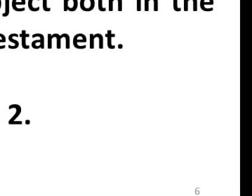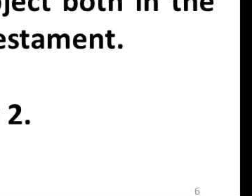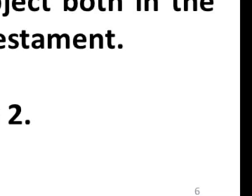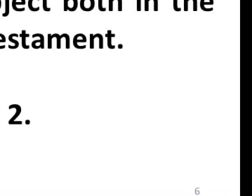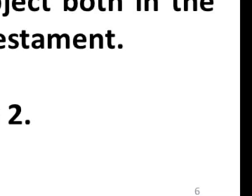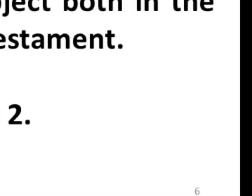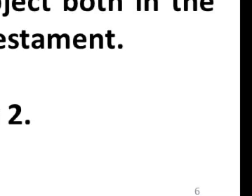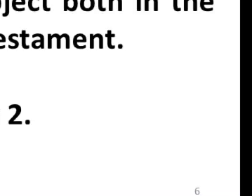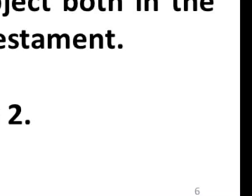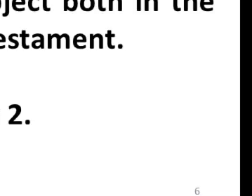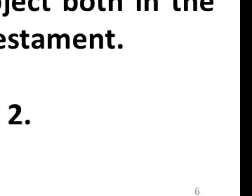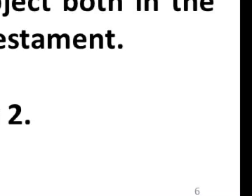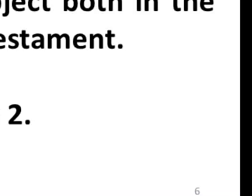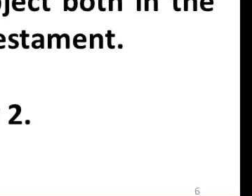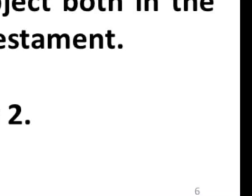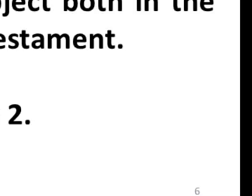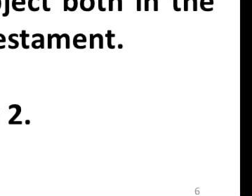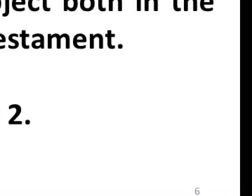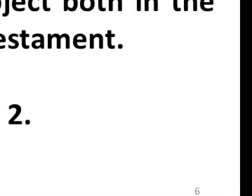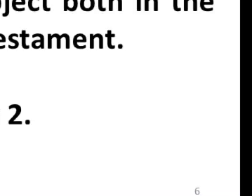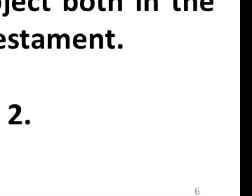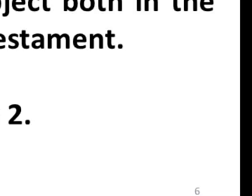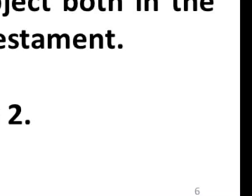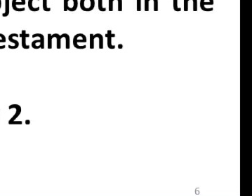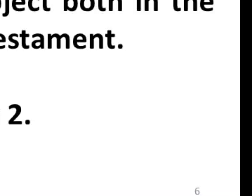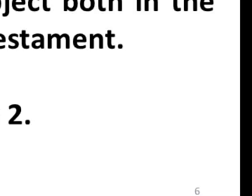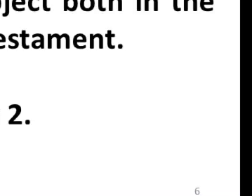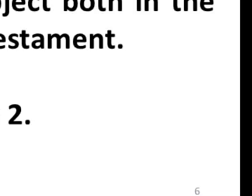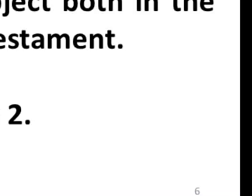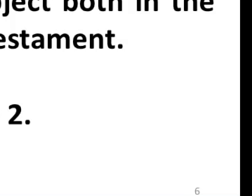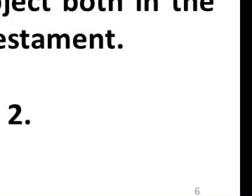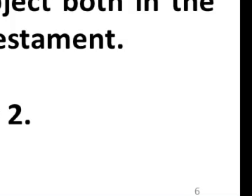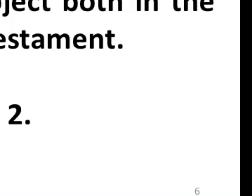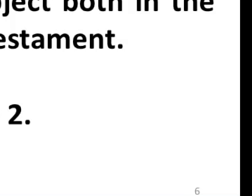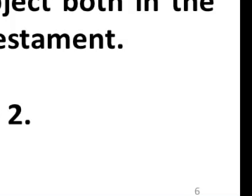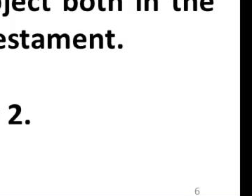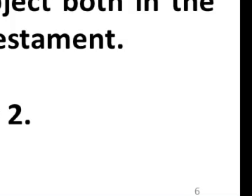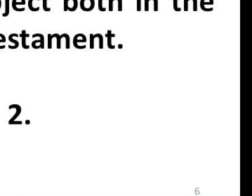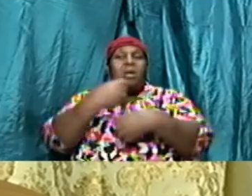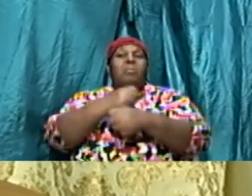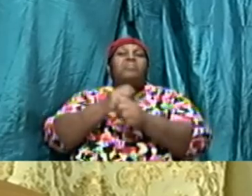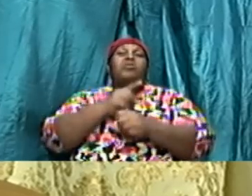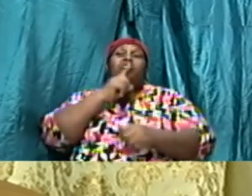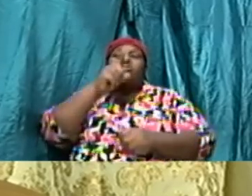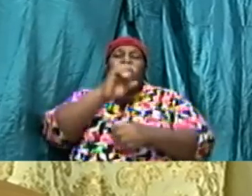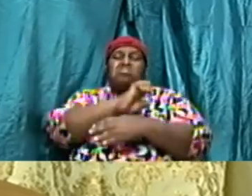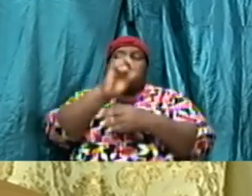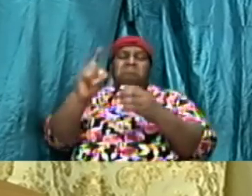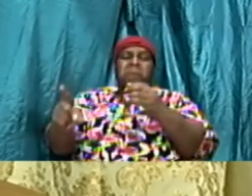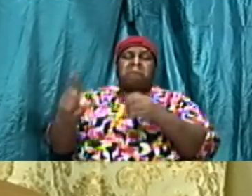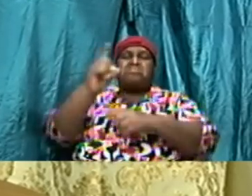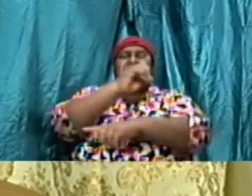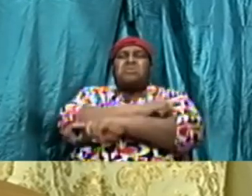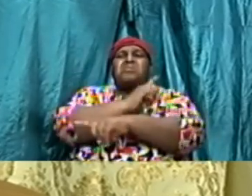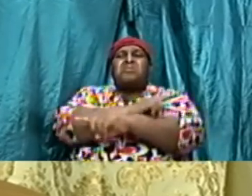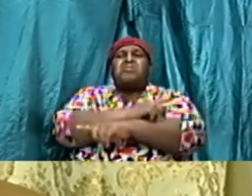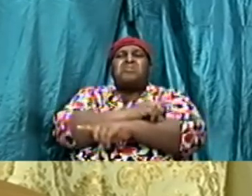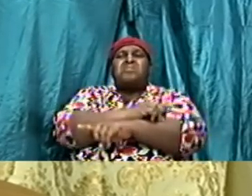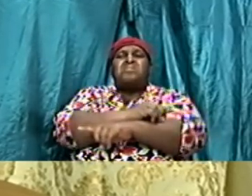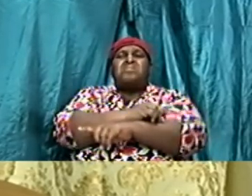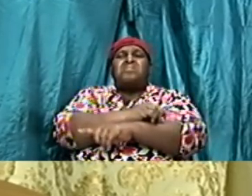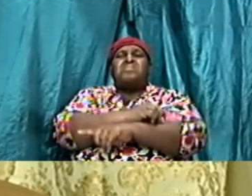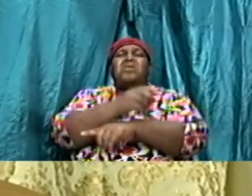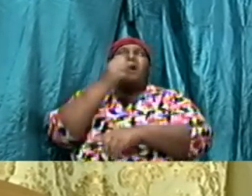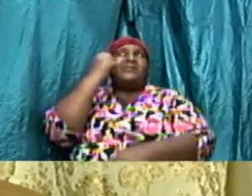to the beginning. And secondly, we want to ensure that at the end of the day, we get a good picture,